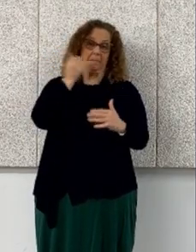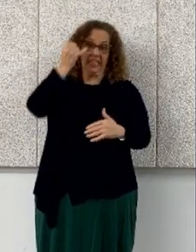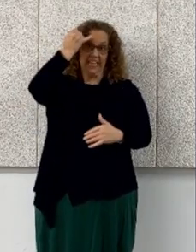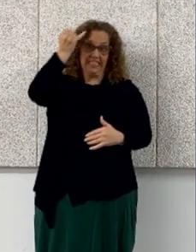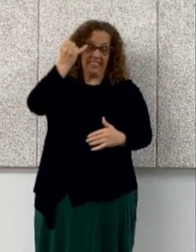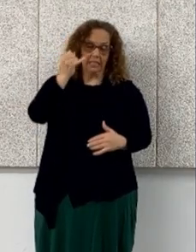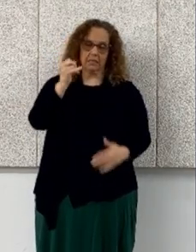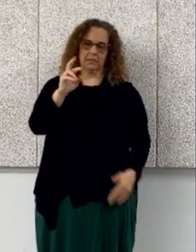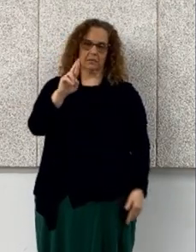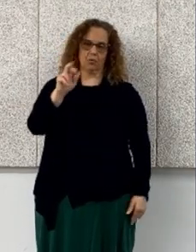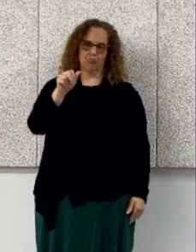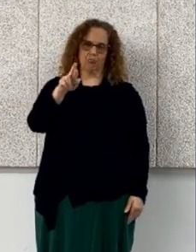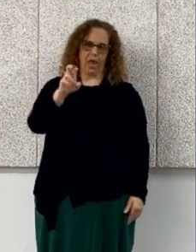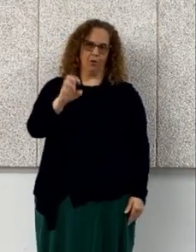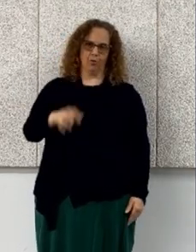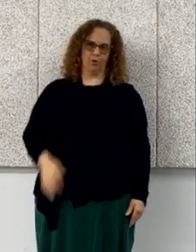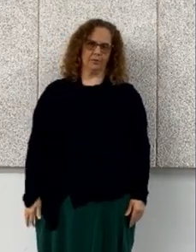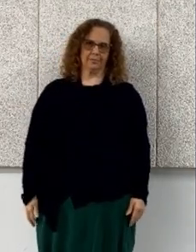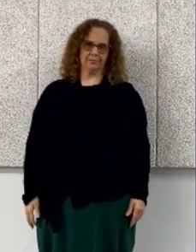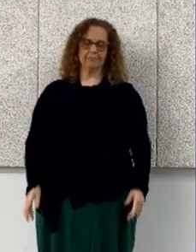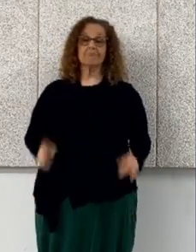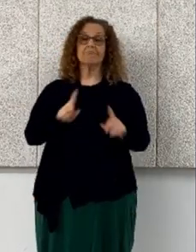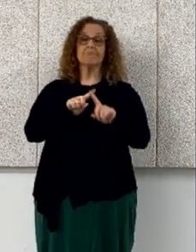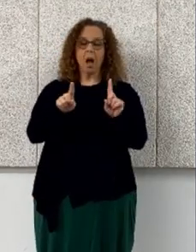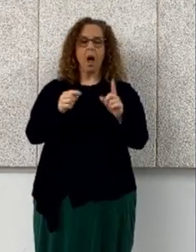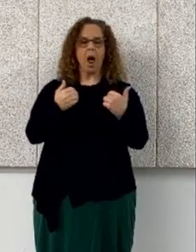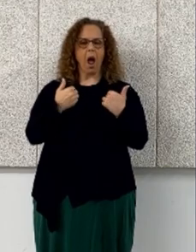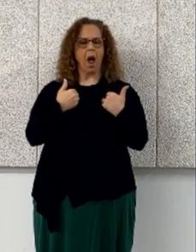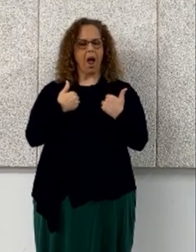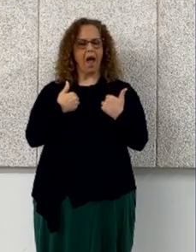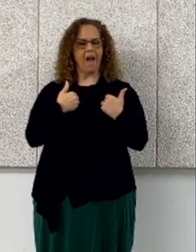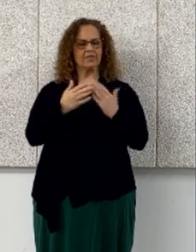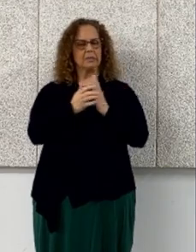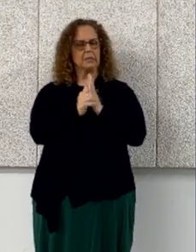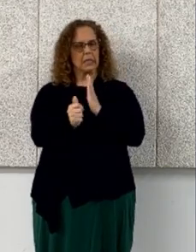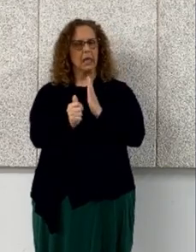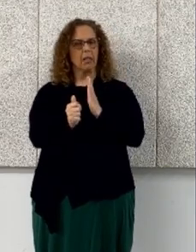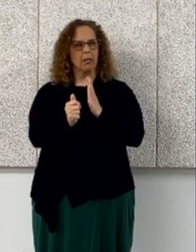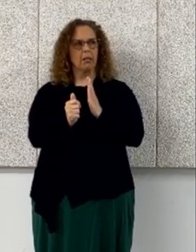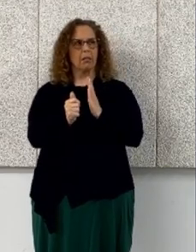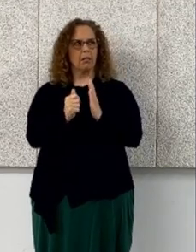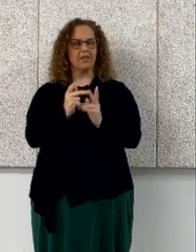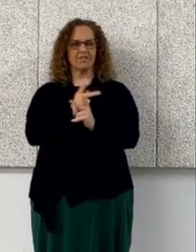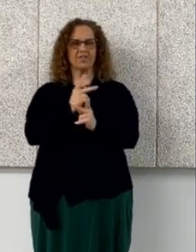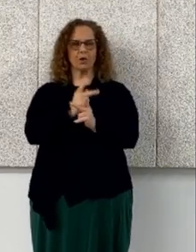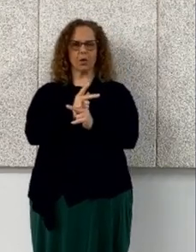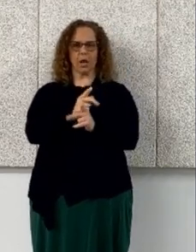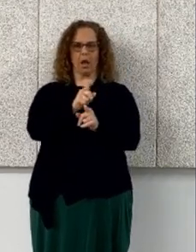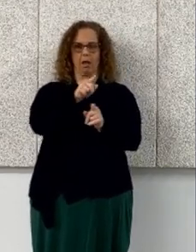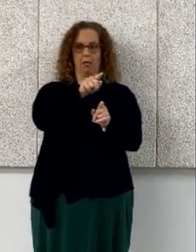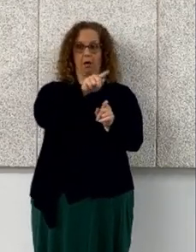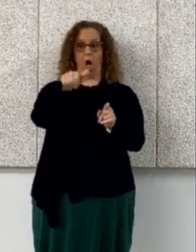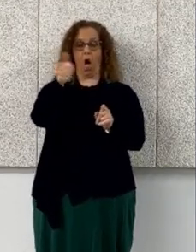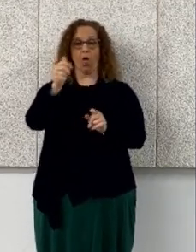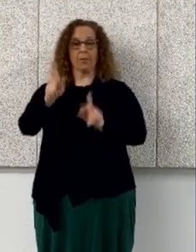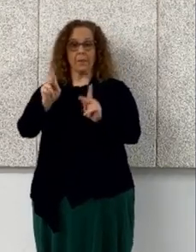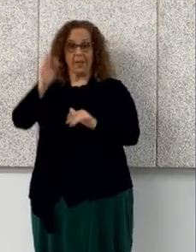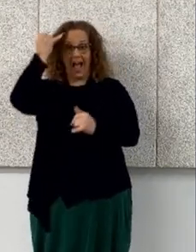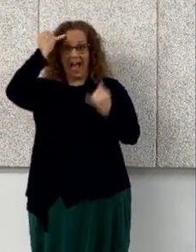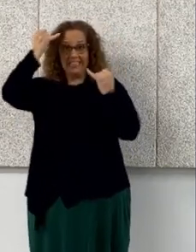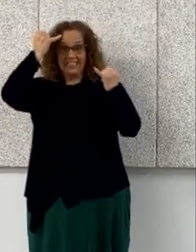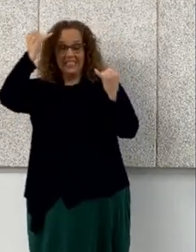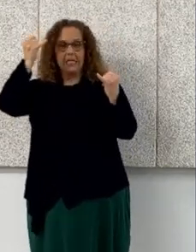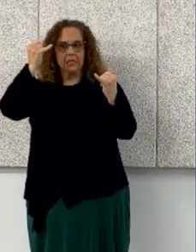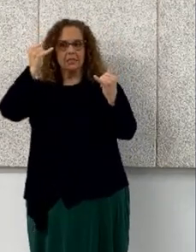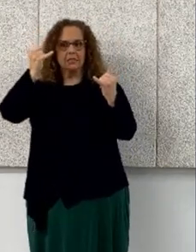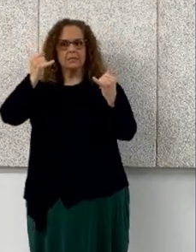I do think I have a skill in figuring out how to make other people's ideas come to life in manageable